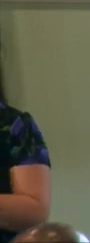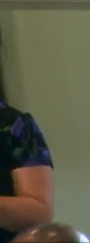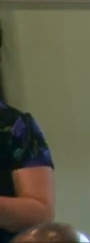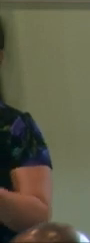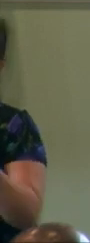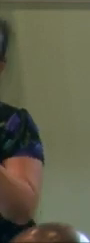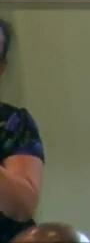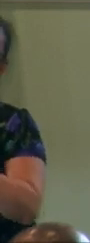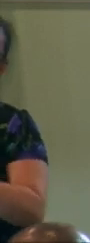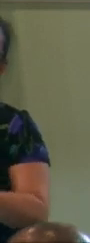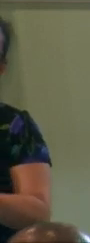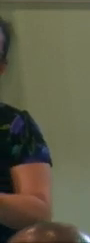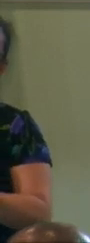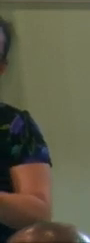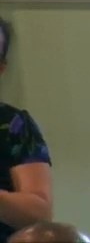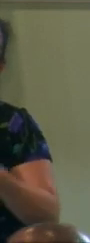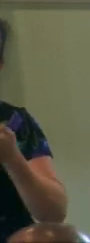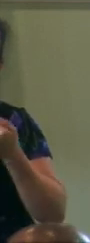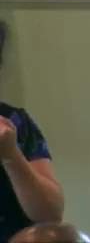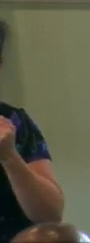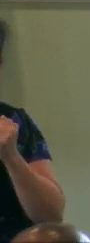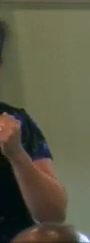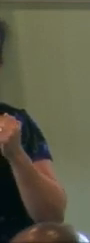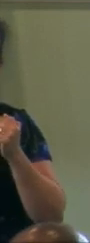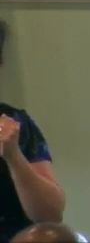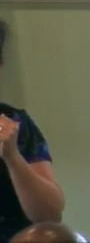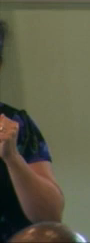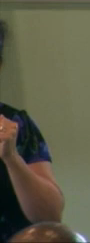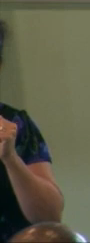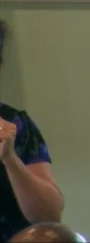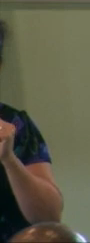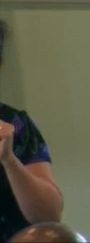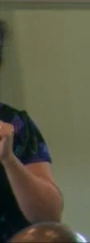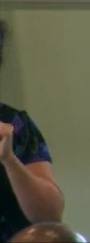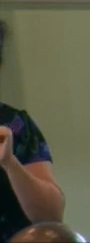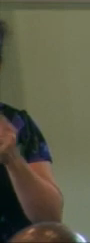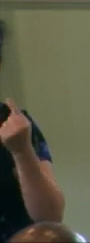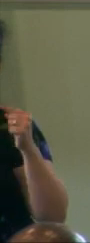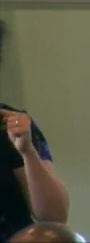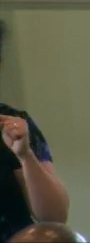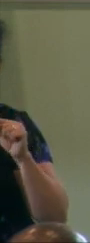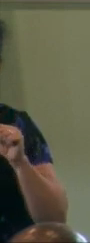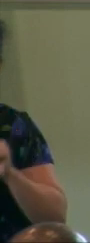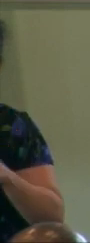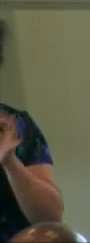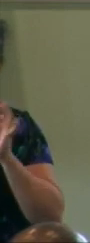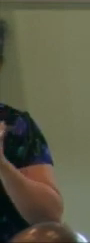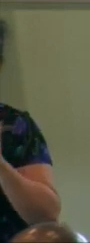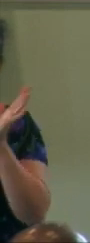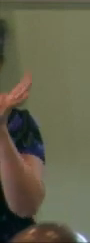as wounds which mar the chosen one